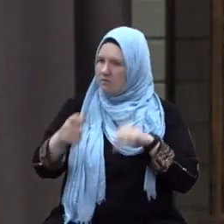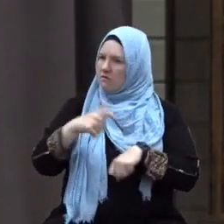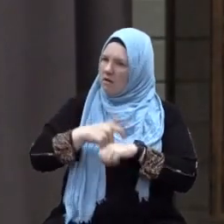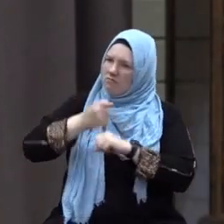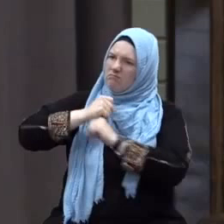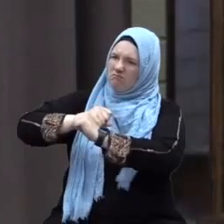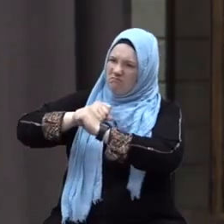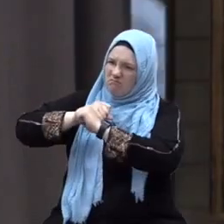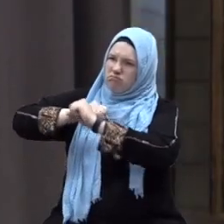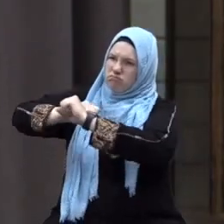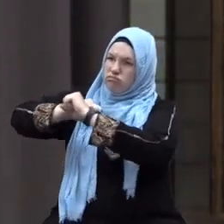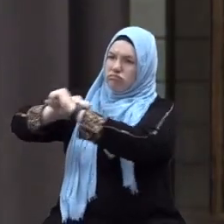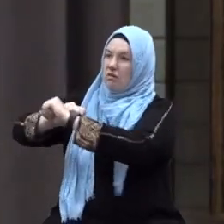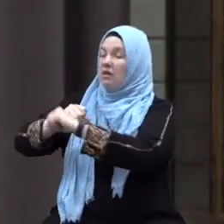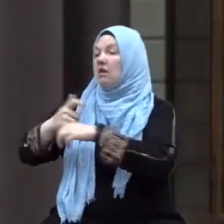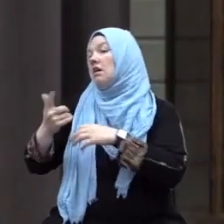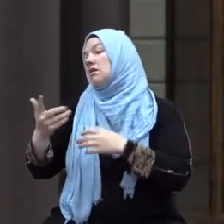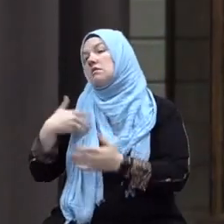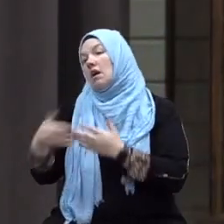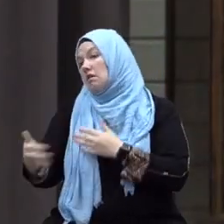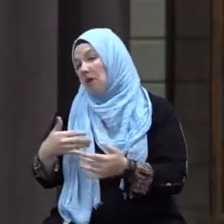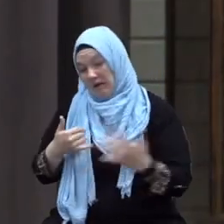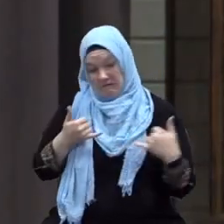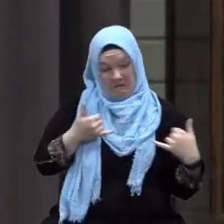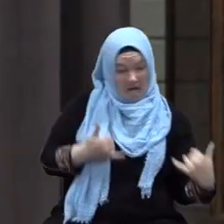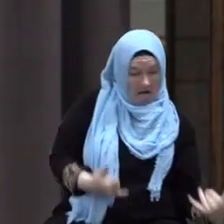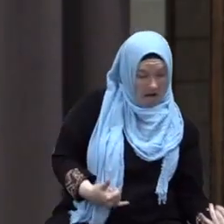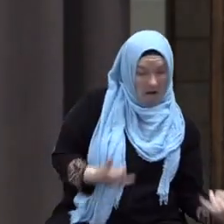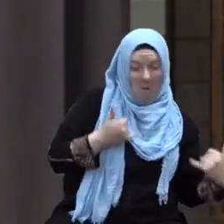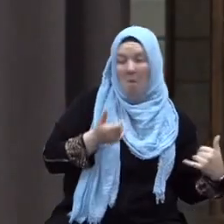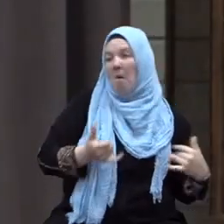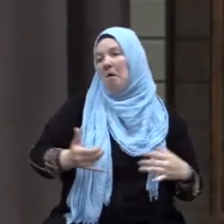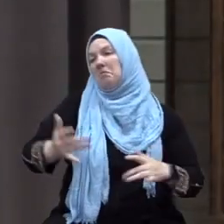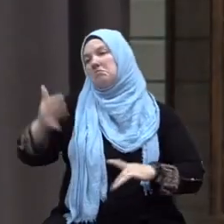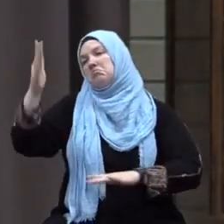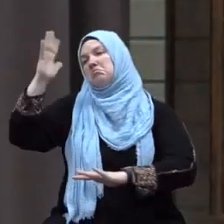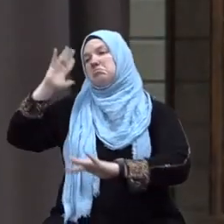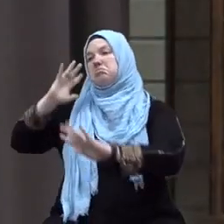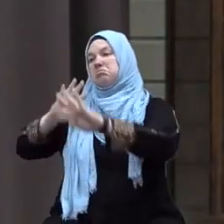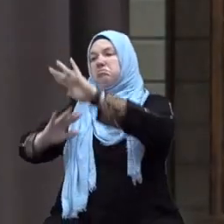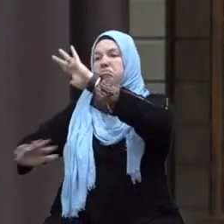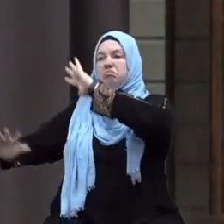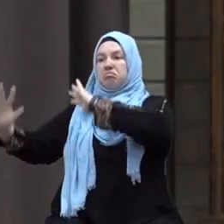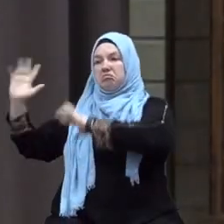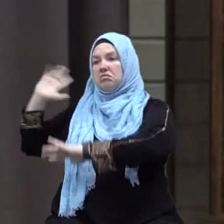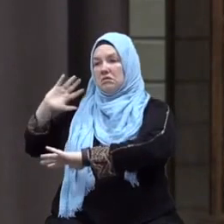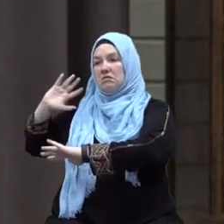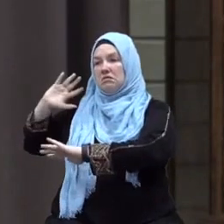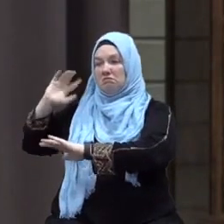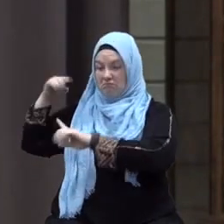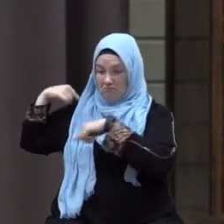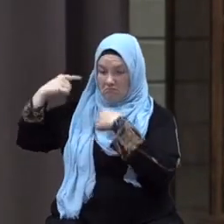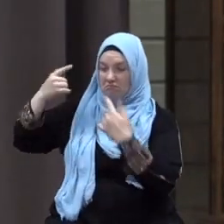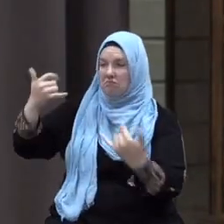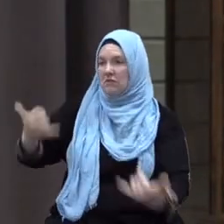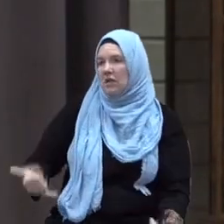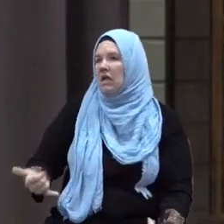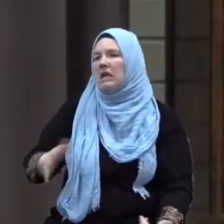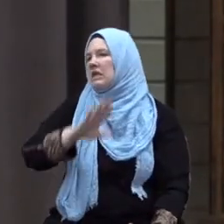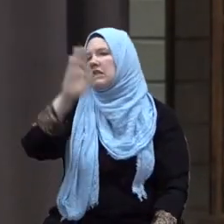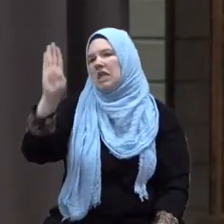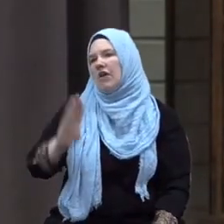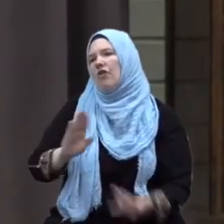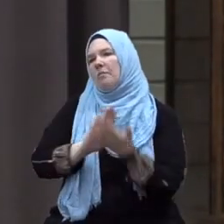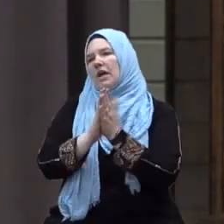history, current or the past, that achieved glory and power without